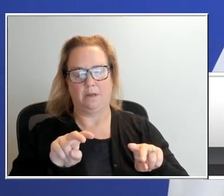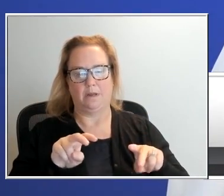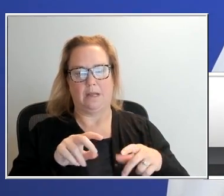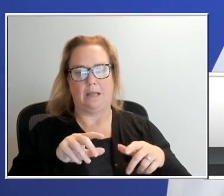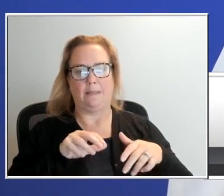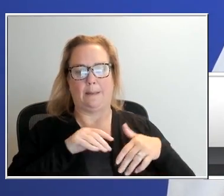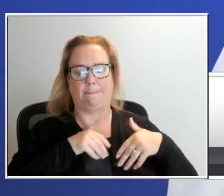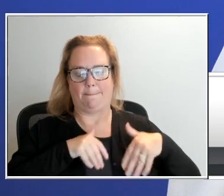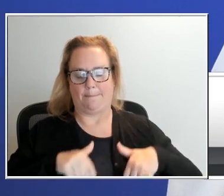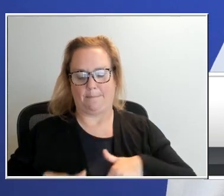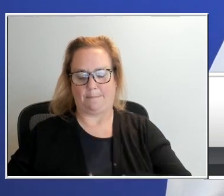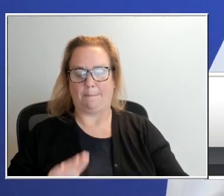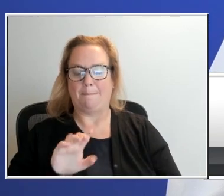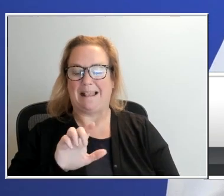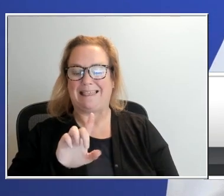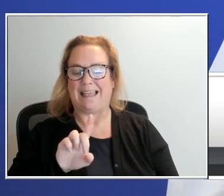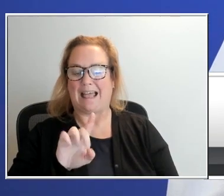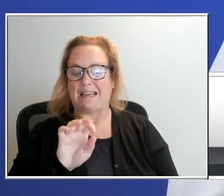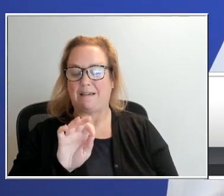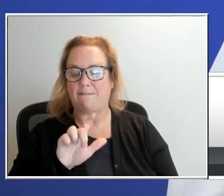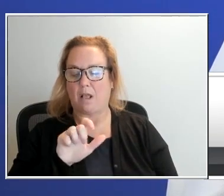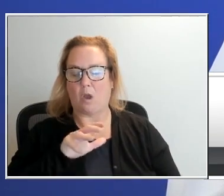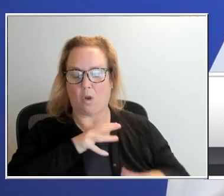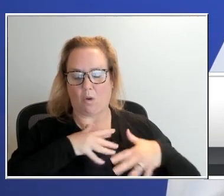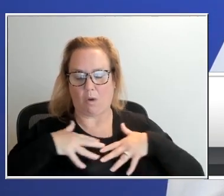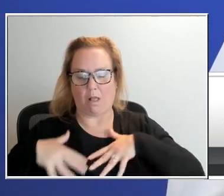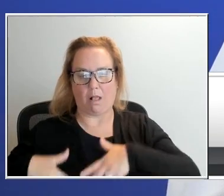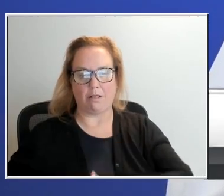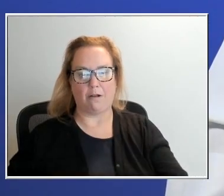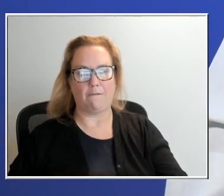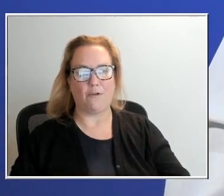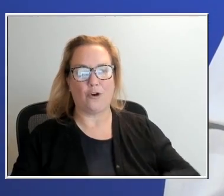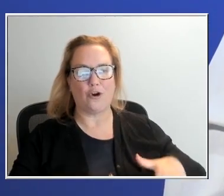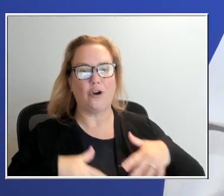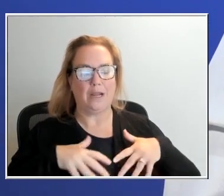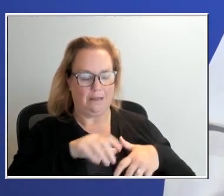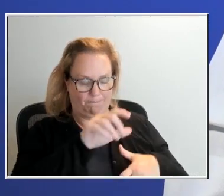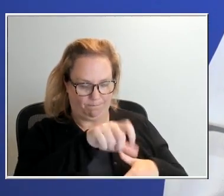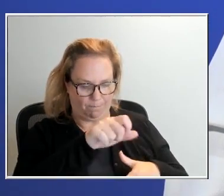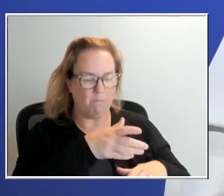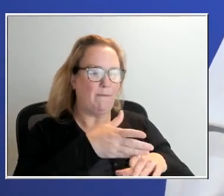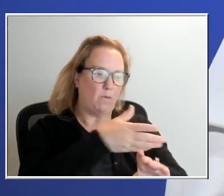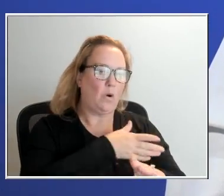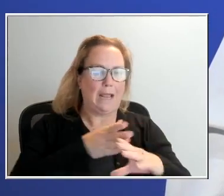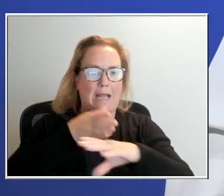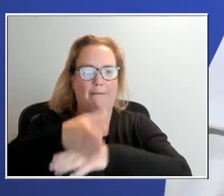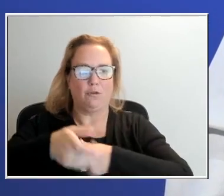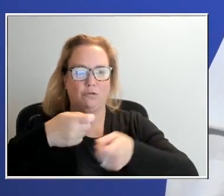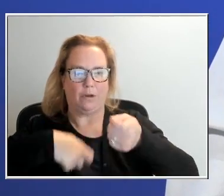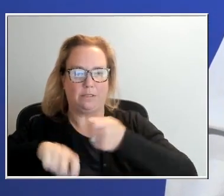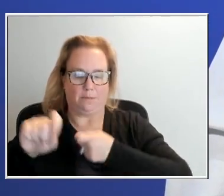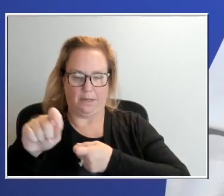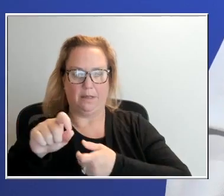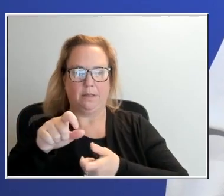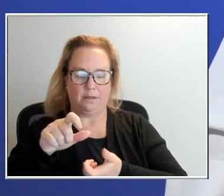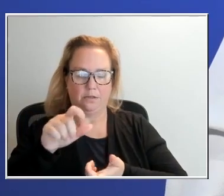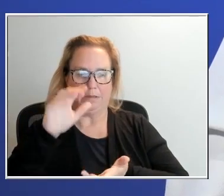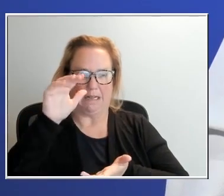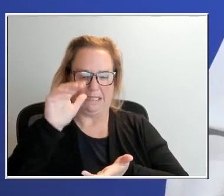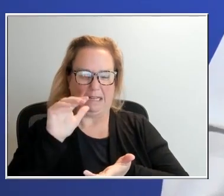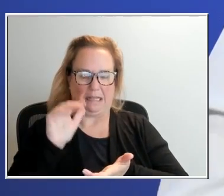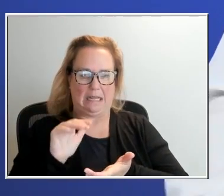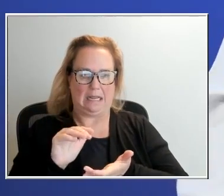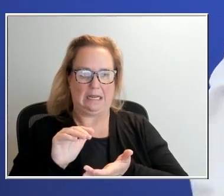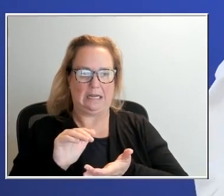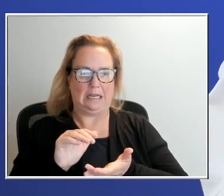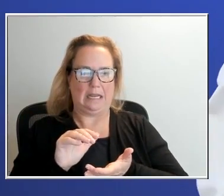before and after transplant. And yes, there is, I would say, a slight decline in the cerebral blood flow,